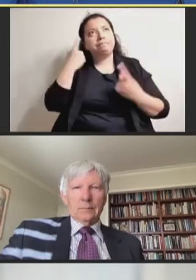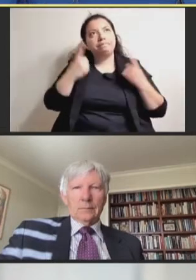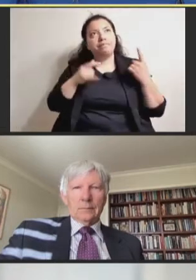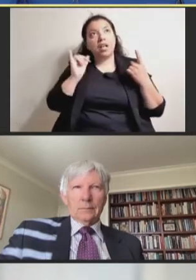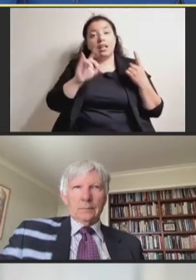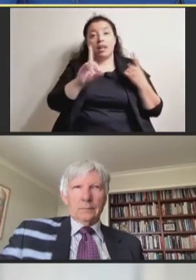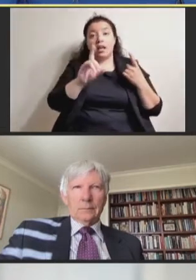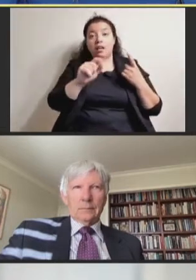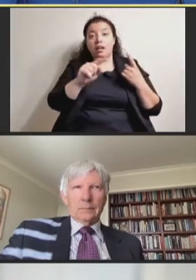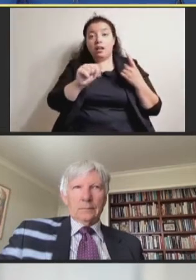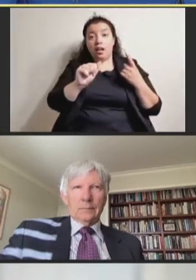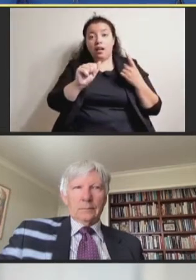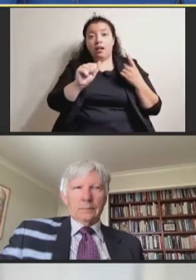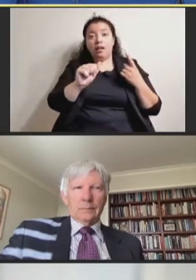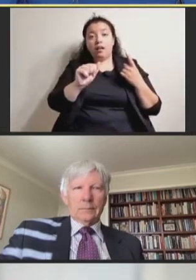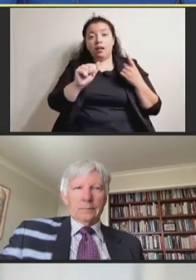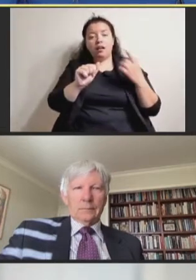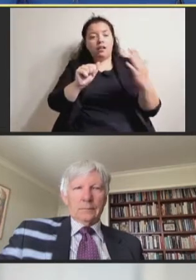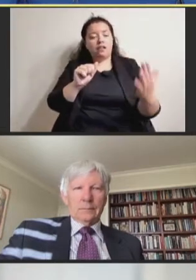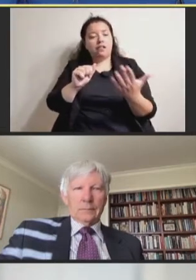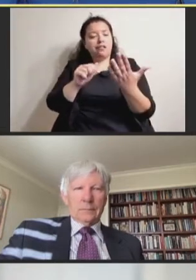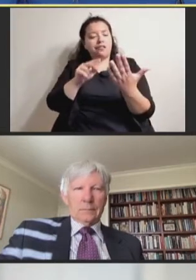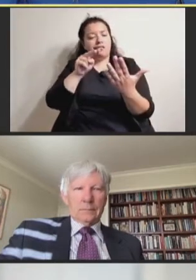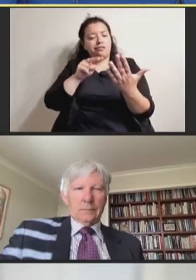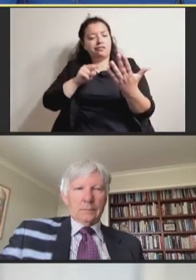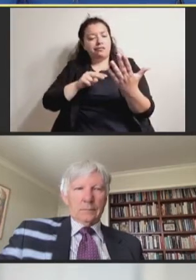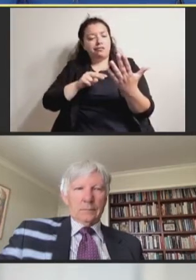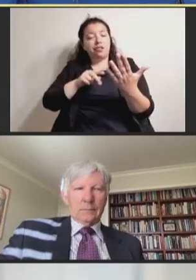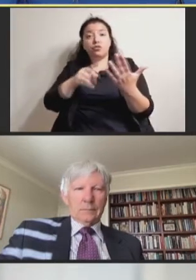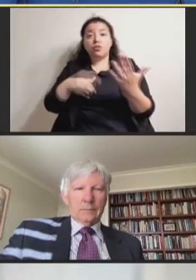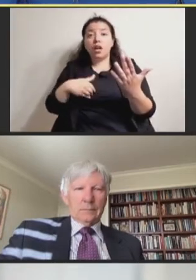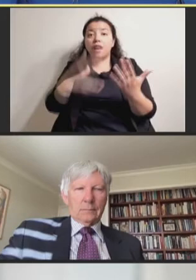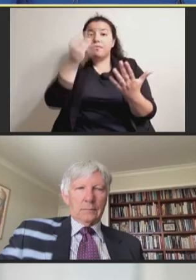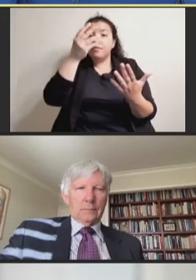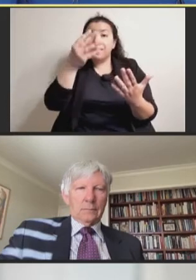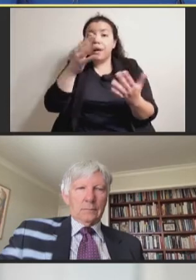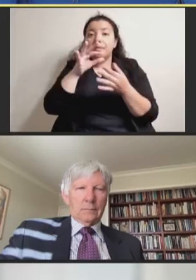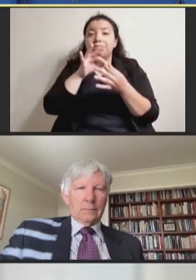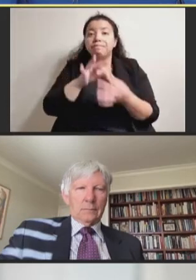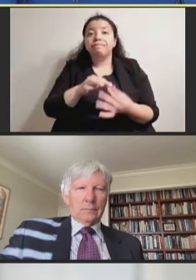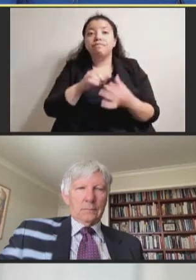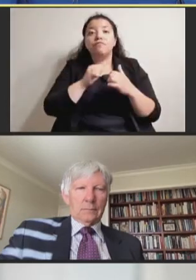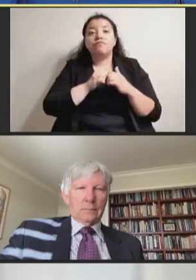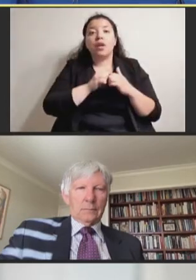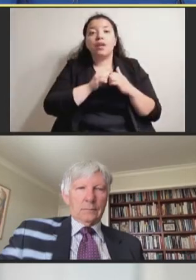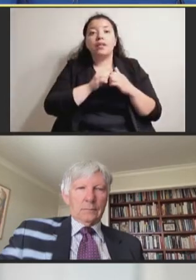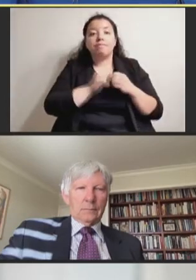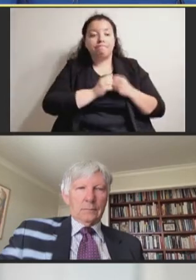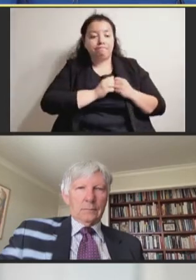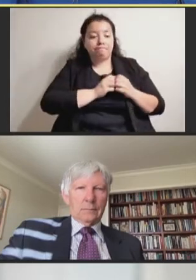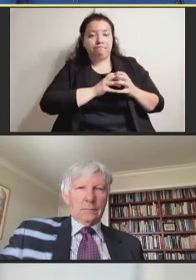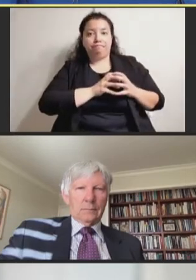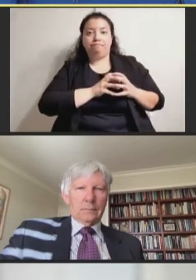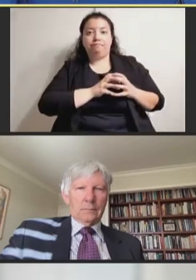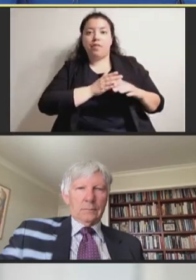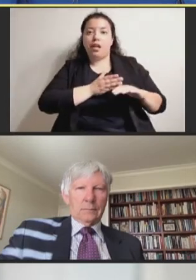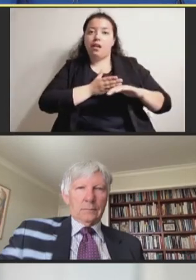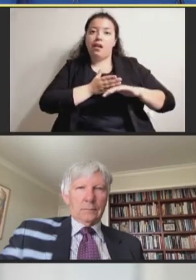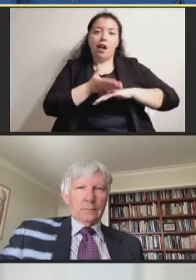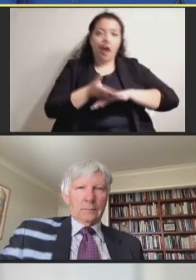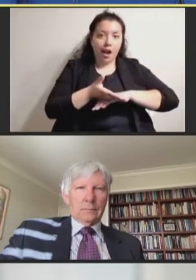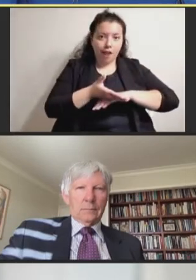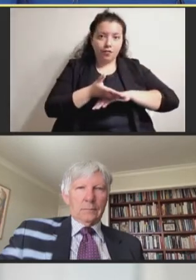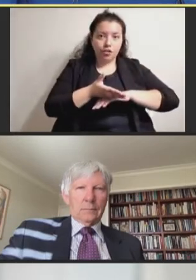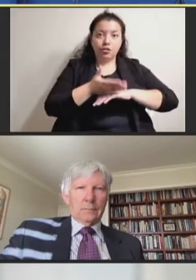do you present information as well on the incidence of pericarditis and myocarditis following COVID